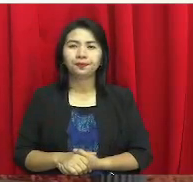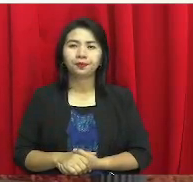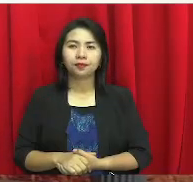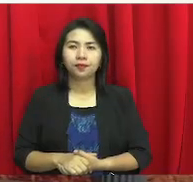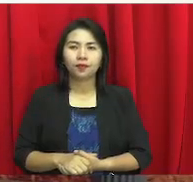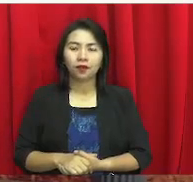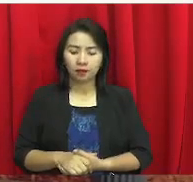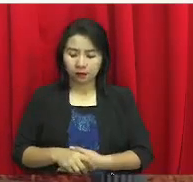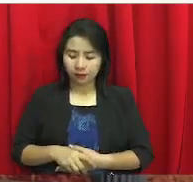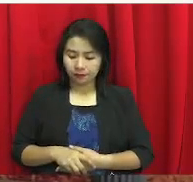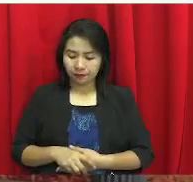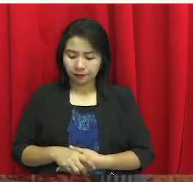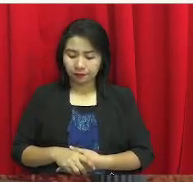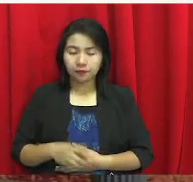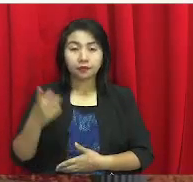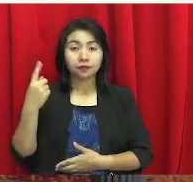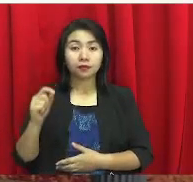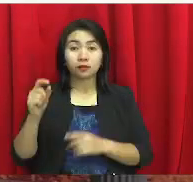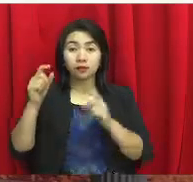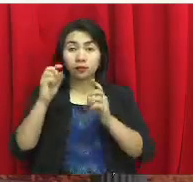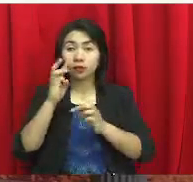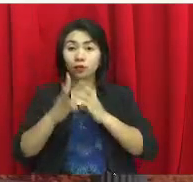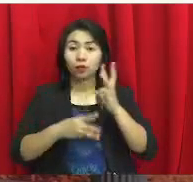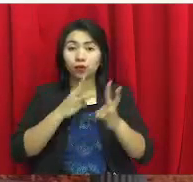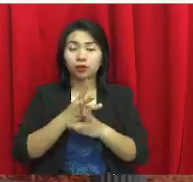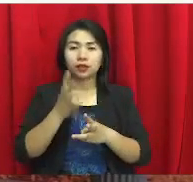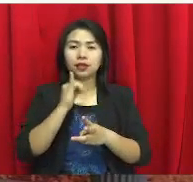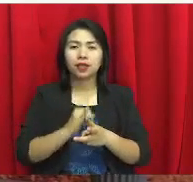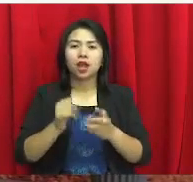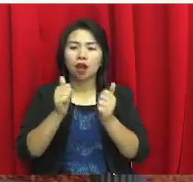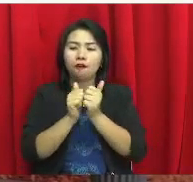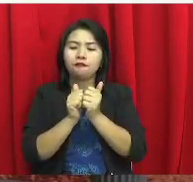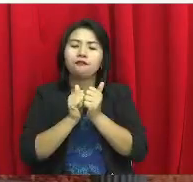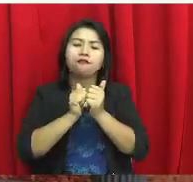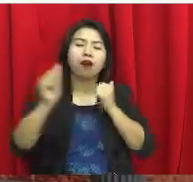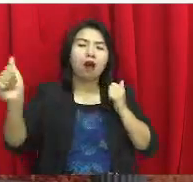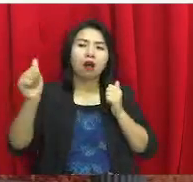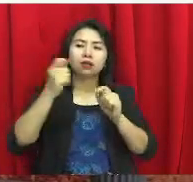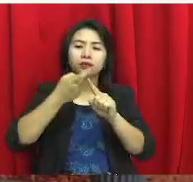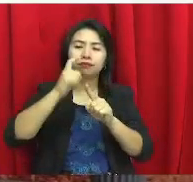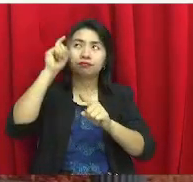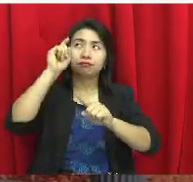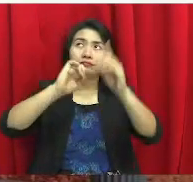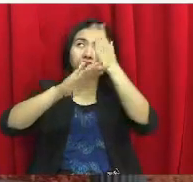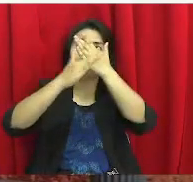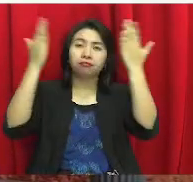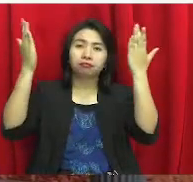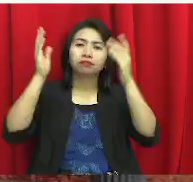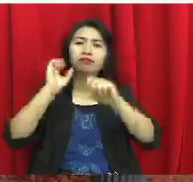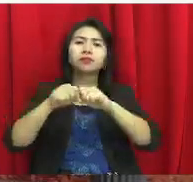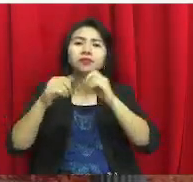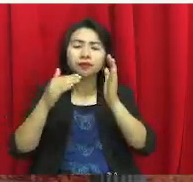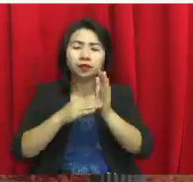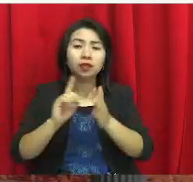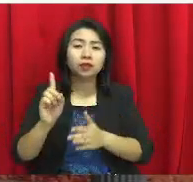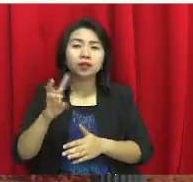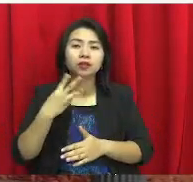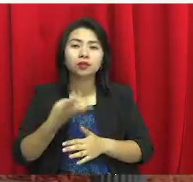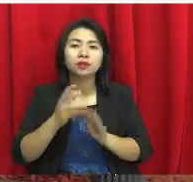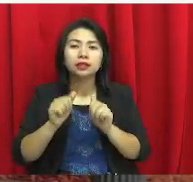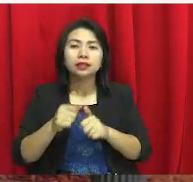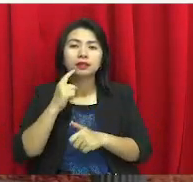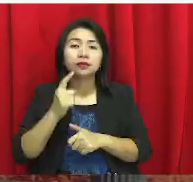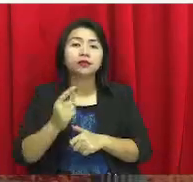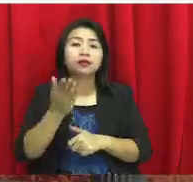Righteousness is of God. The world is far from the heaven. You see that? Kaya kung sinasabi po sa inyo yan, how can a